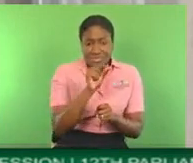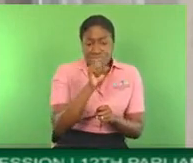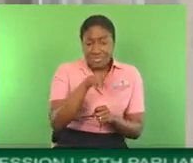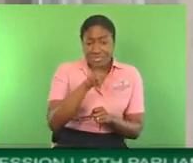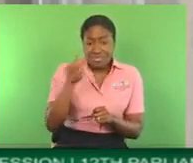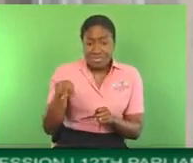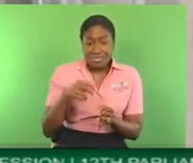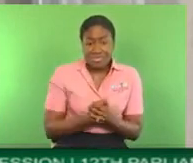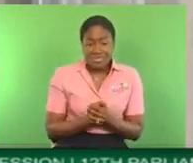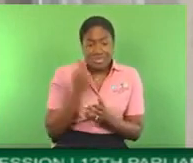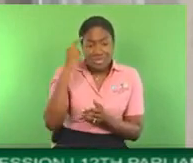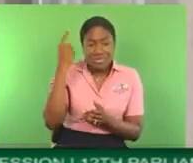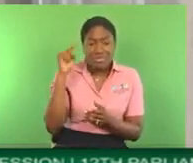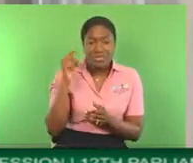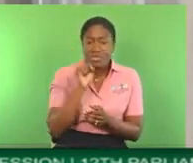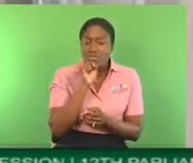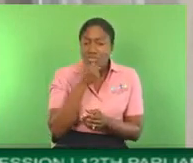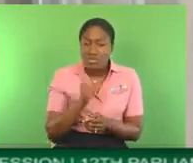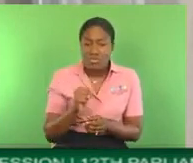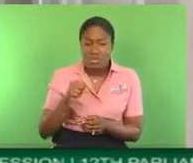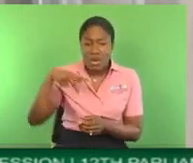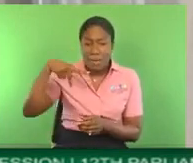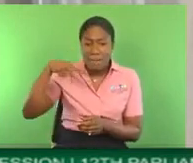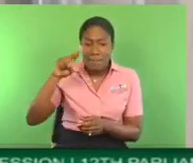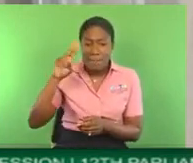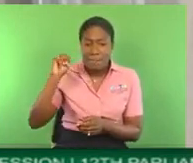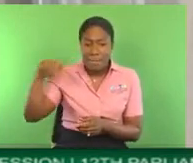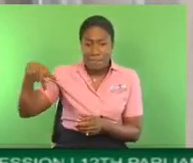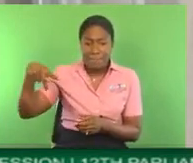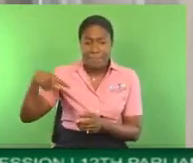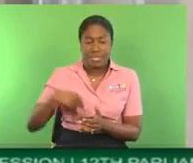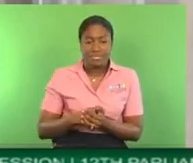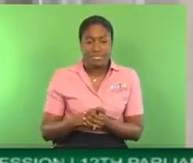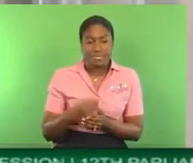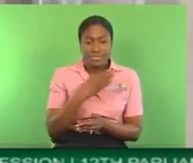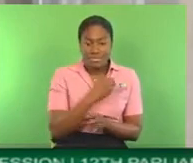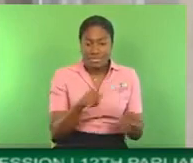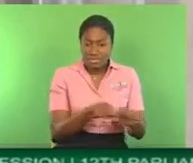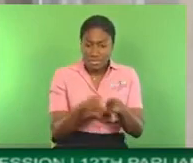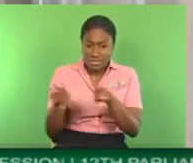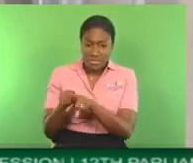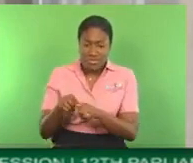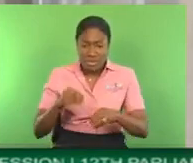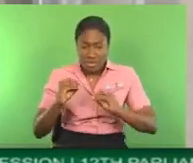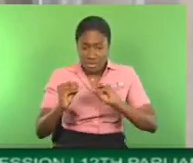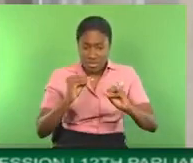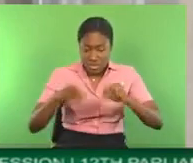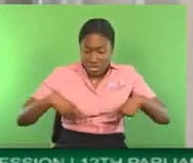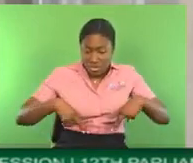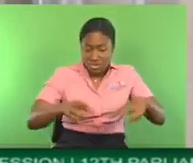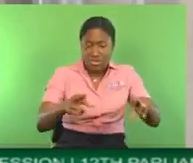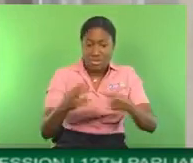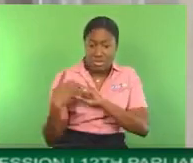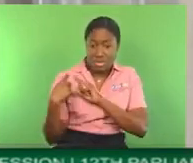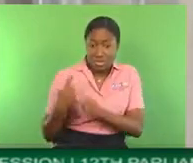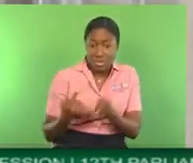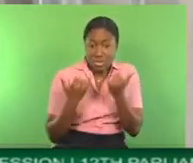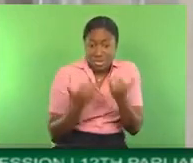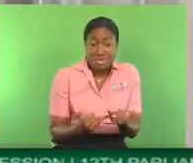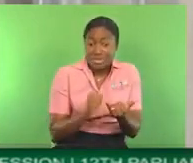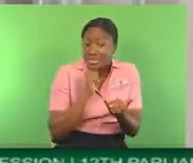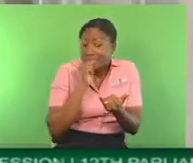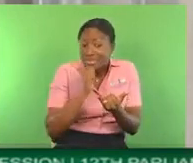2022 for the decade-old pumps, as well as access road repair. This has not